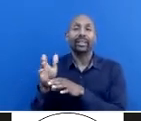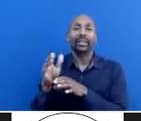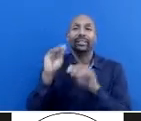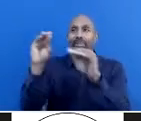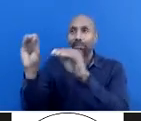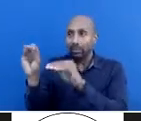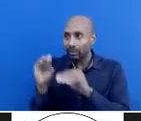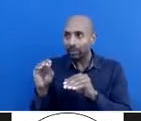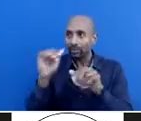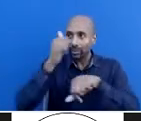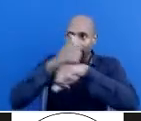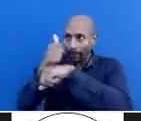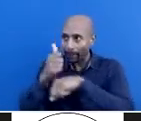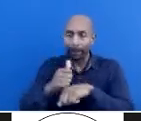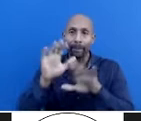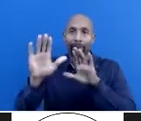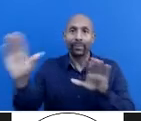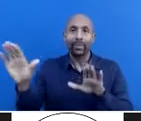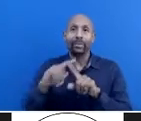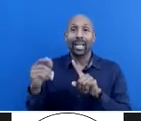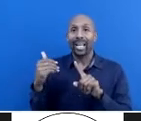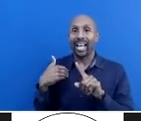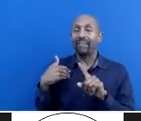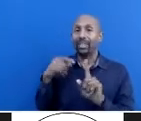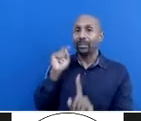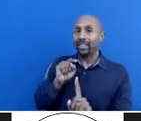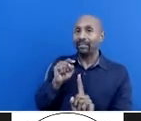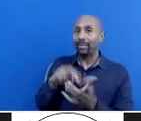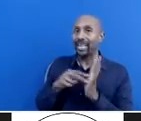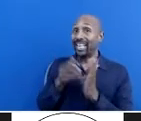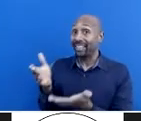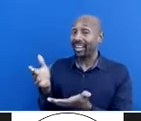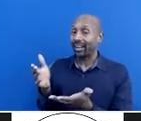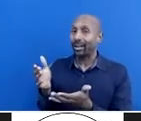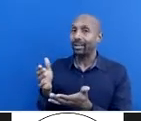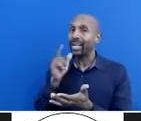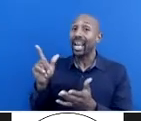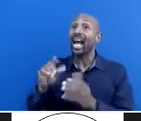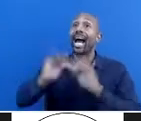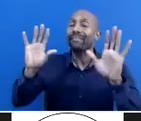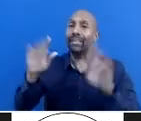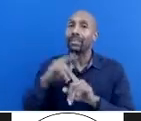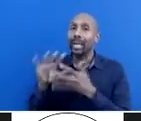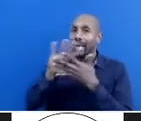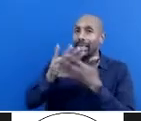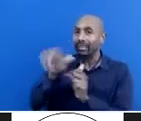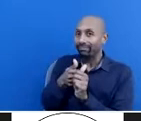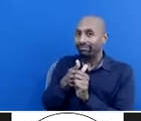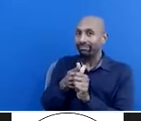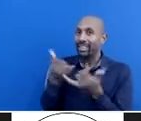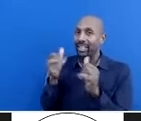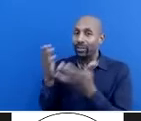unspoken register of meaning. And I'll come back to that in just a moment. However,